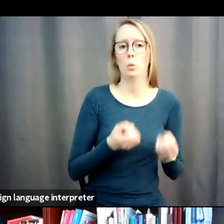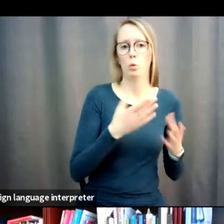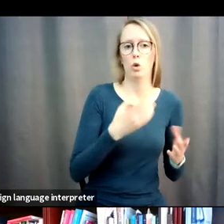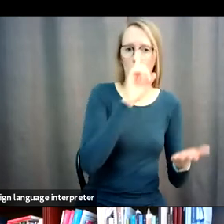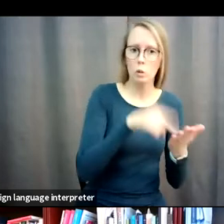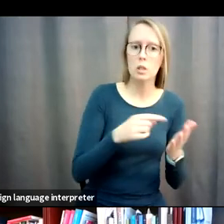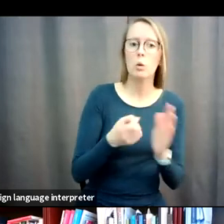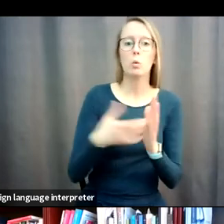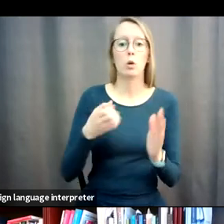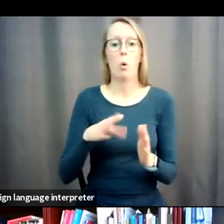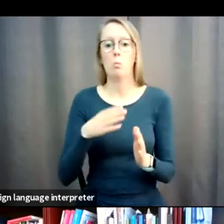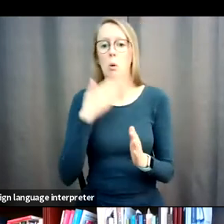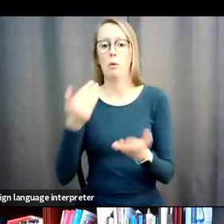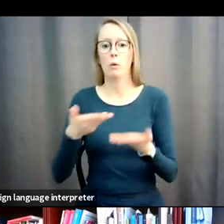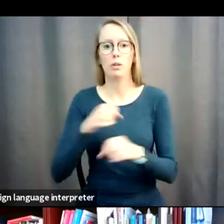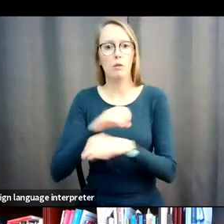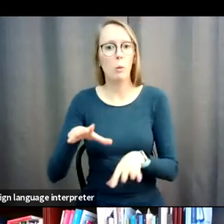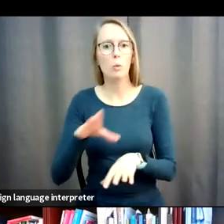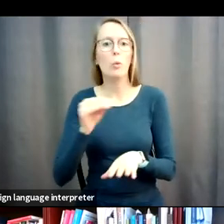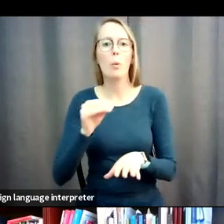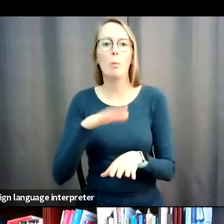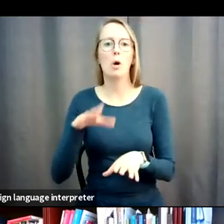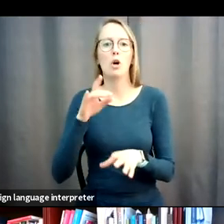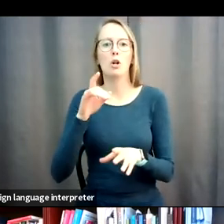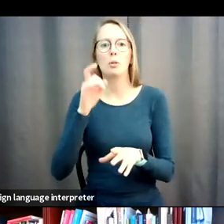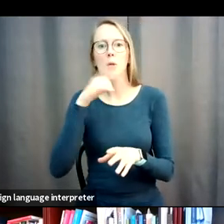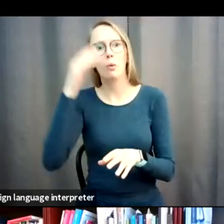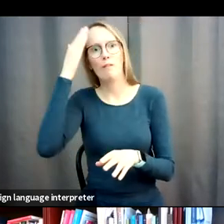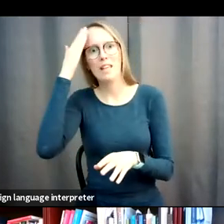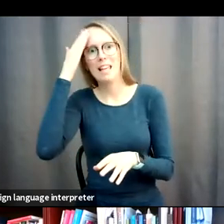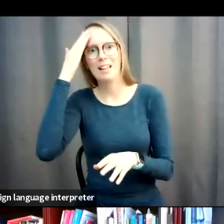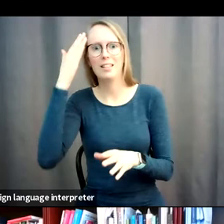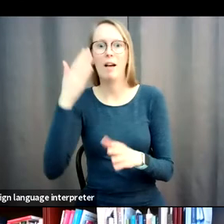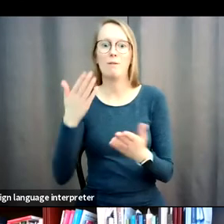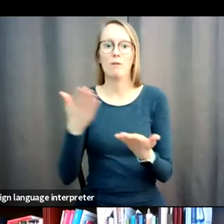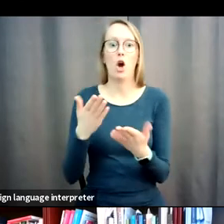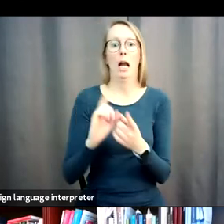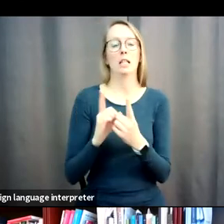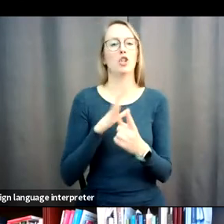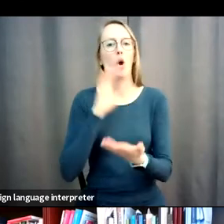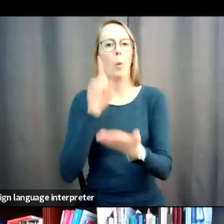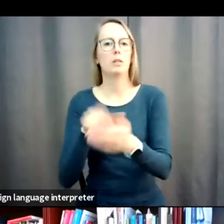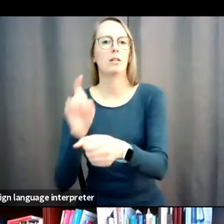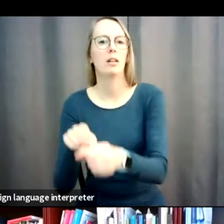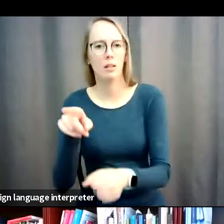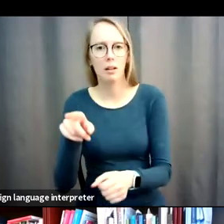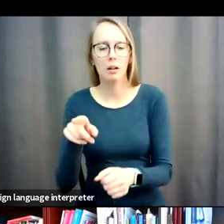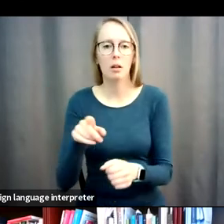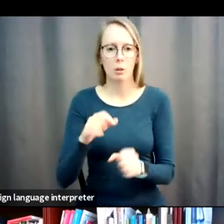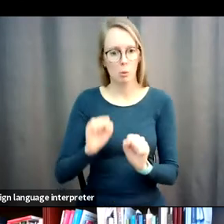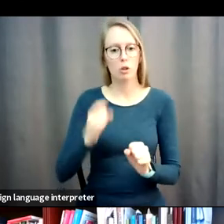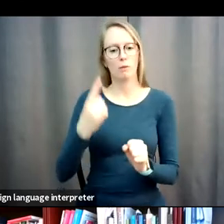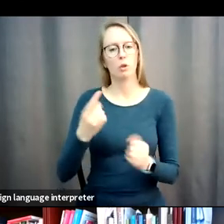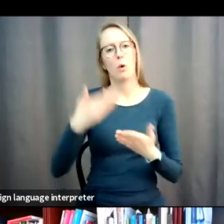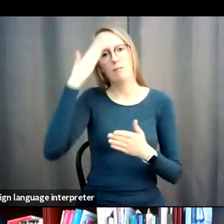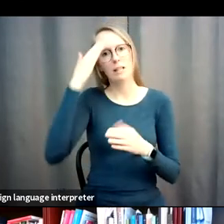without information, the child is not able to know what it may have views on. It needs to know what the matter is